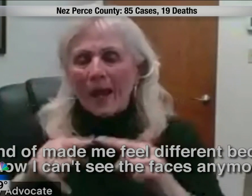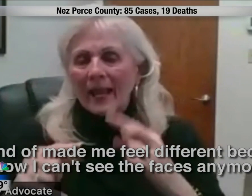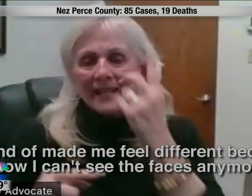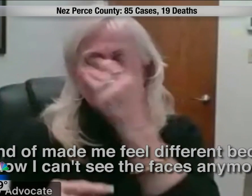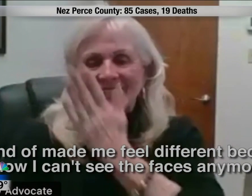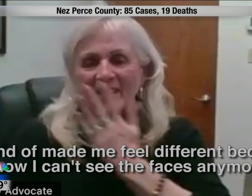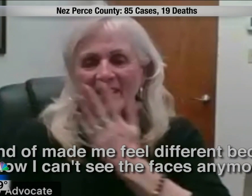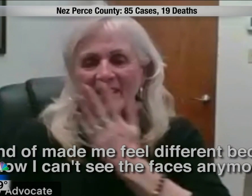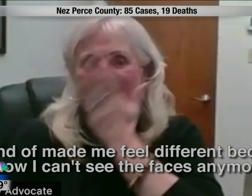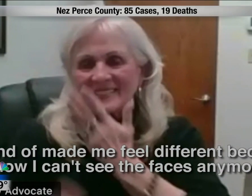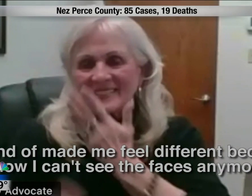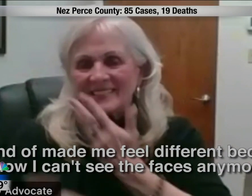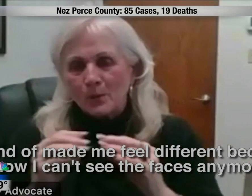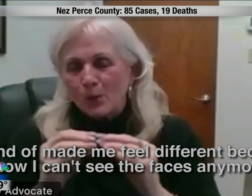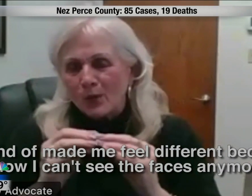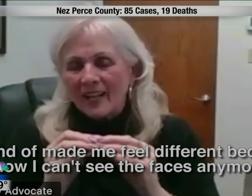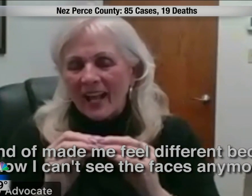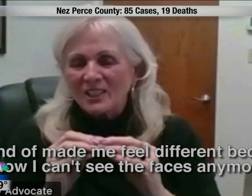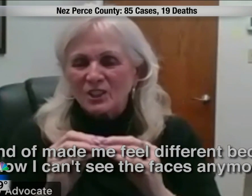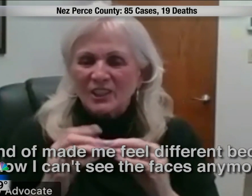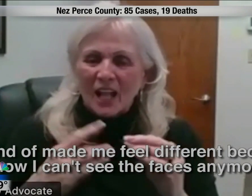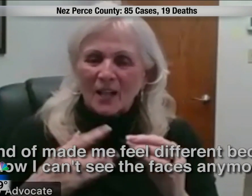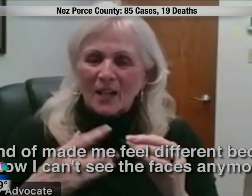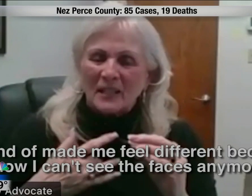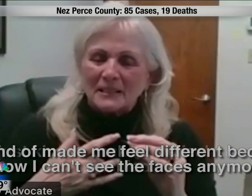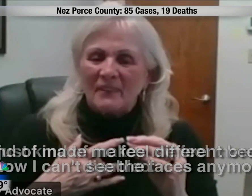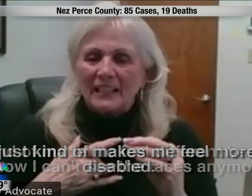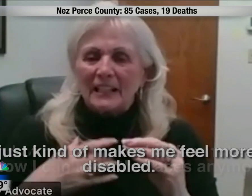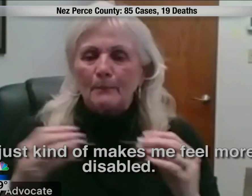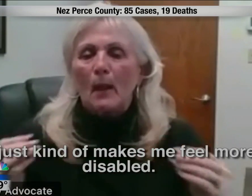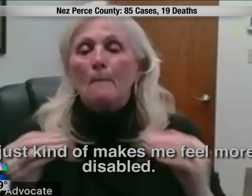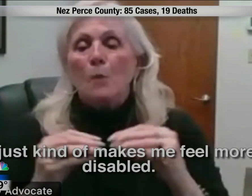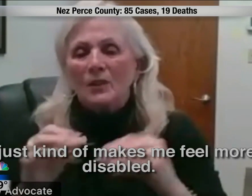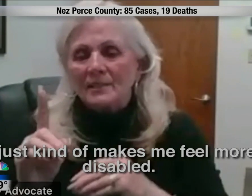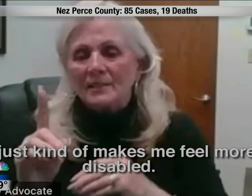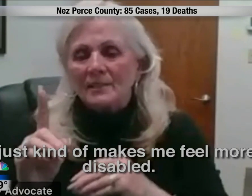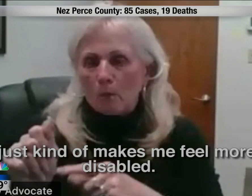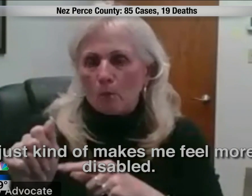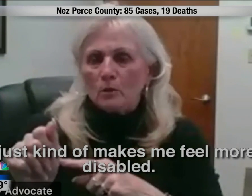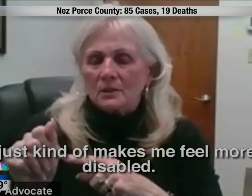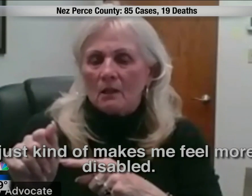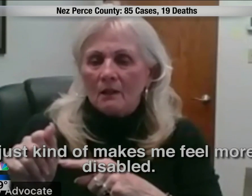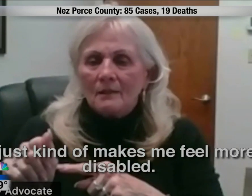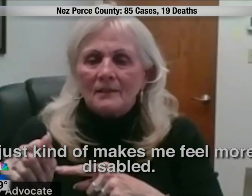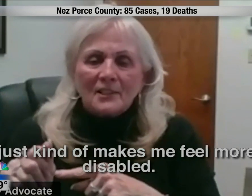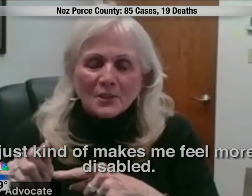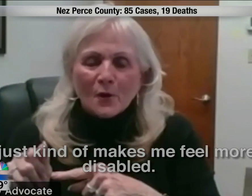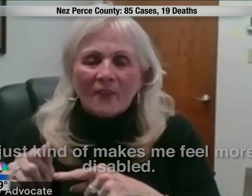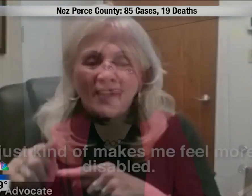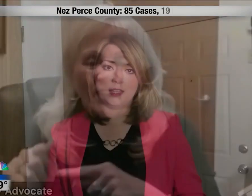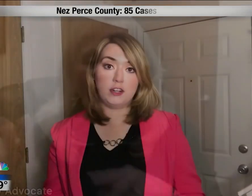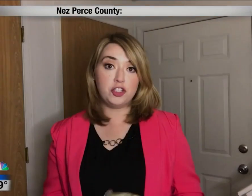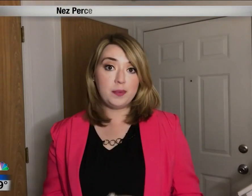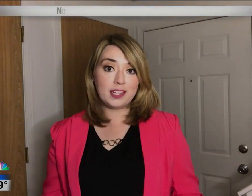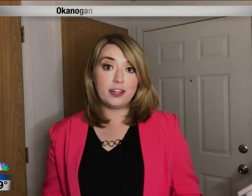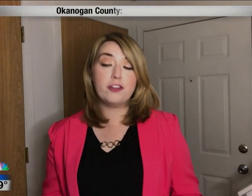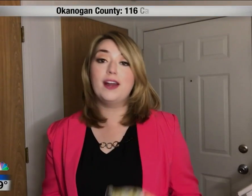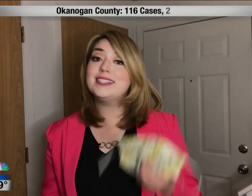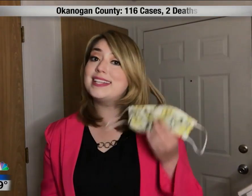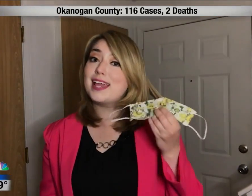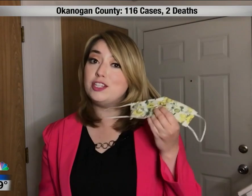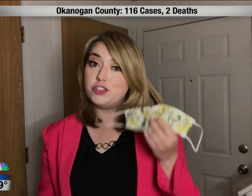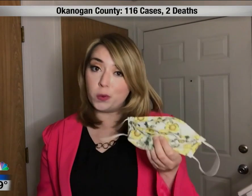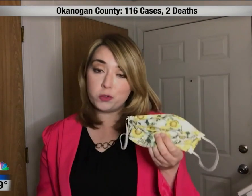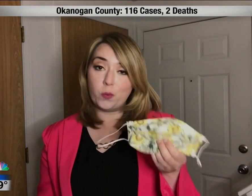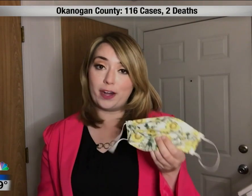different. Because now I can't see the faces anymore. But it just kind of makes me feel more disabled. Now, to be clear,